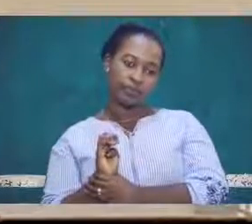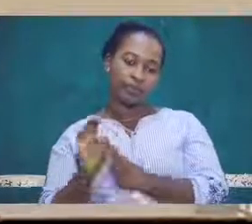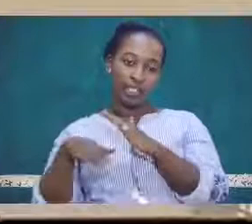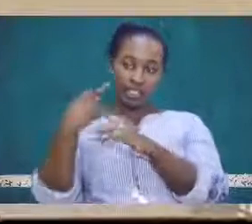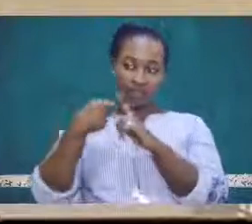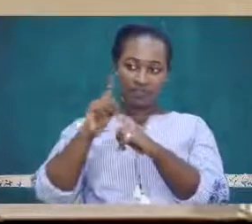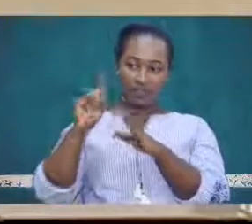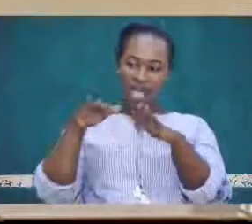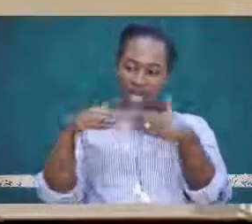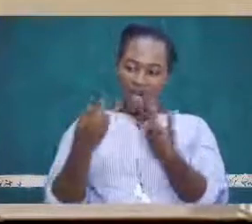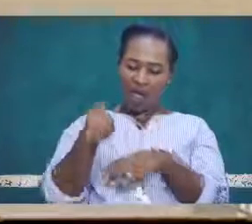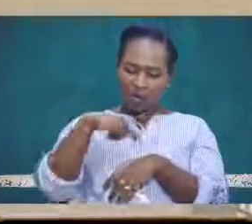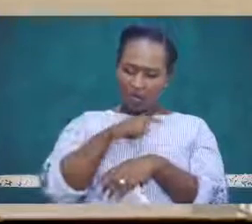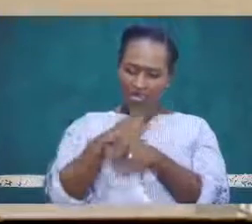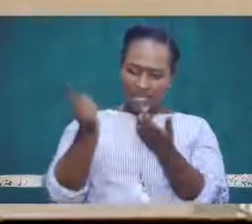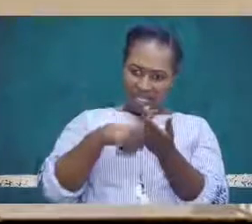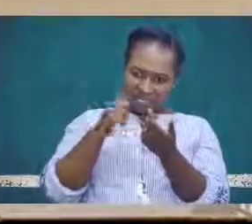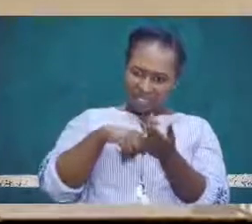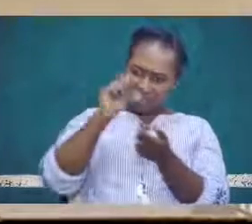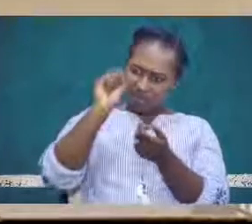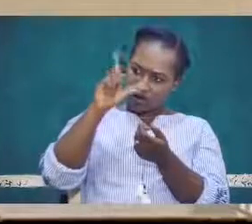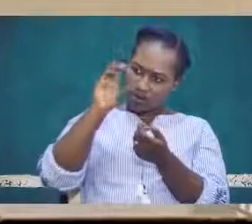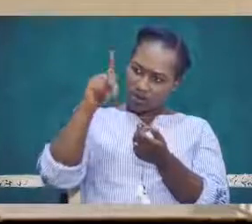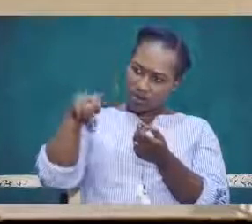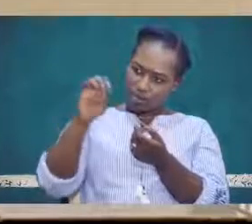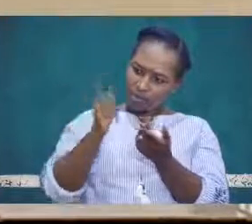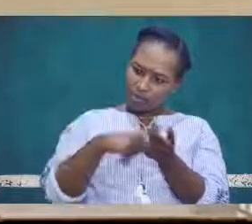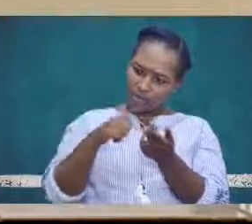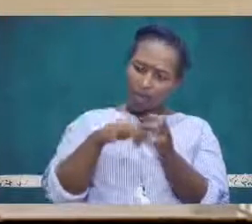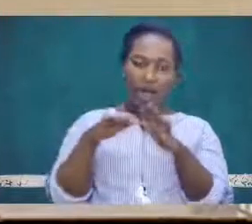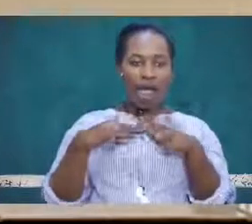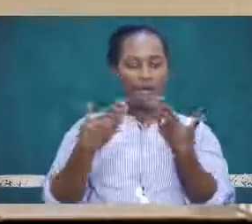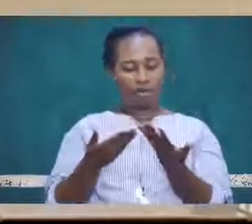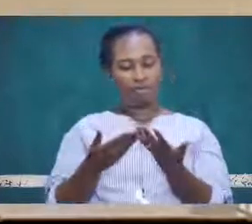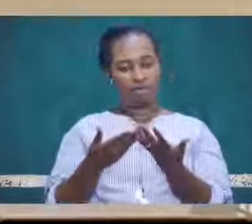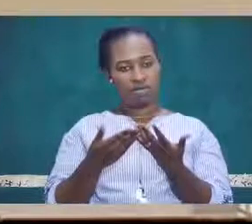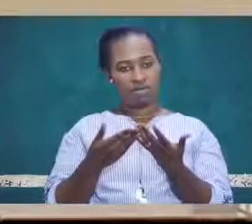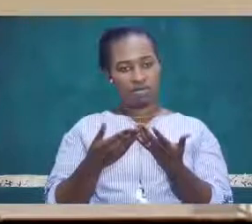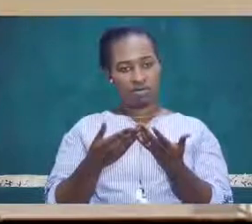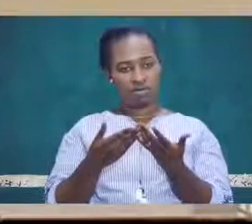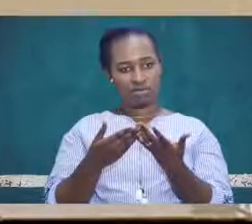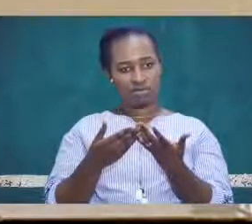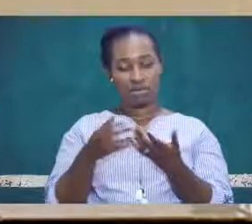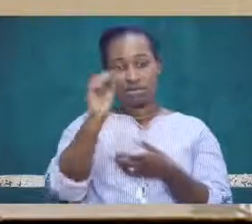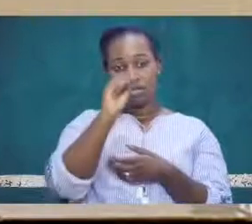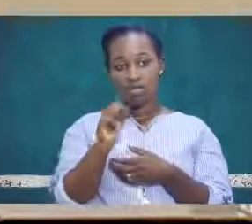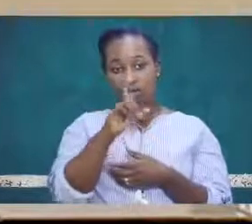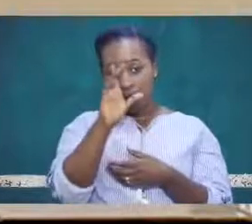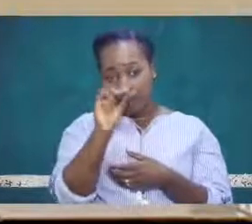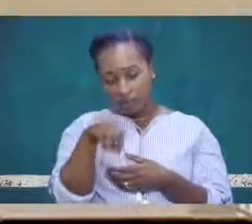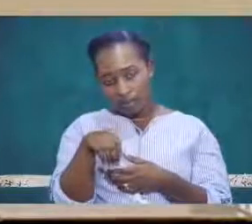from there, how do we calculate the slope? You have to know how to calculate the slope for you to generate the equation. So the